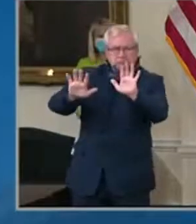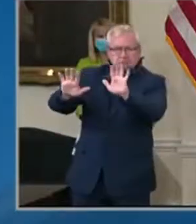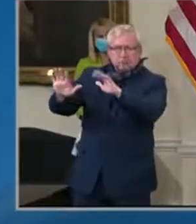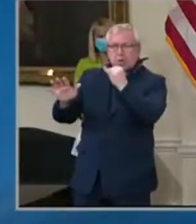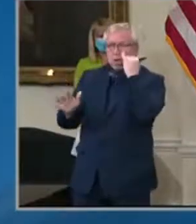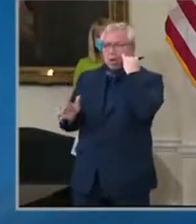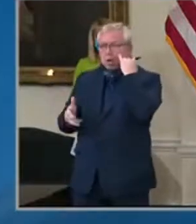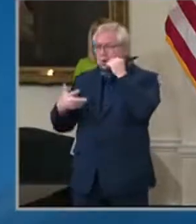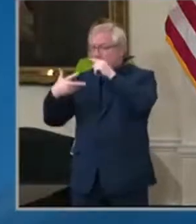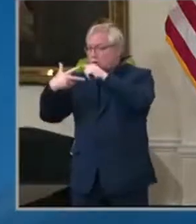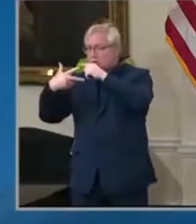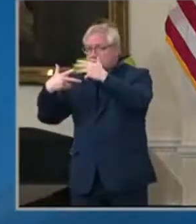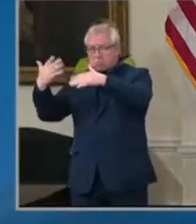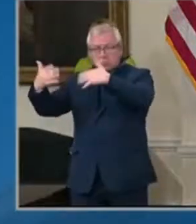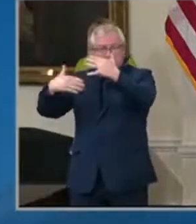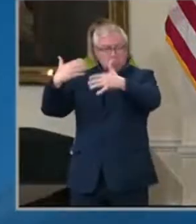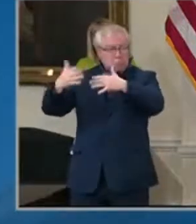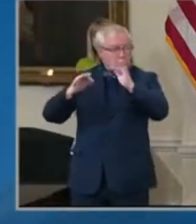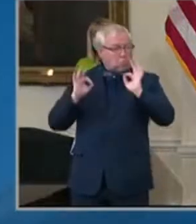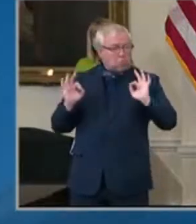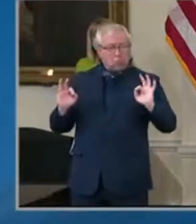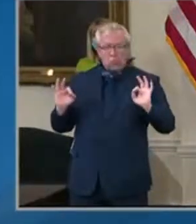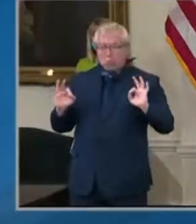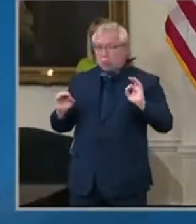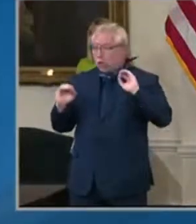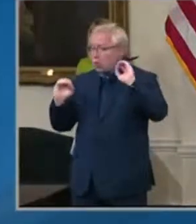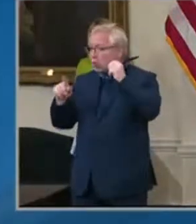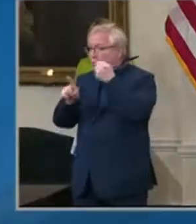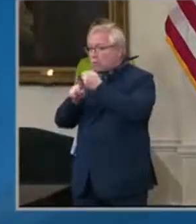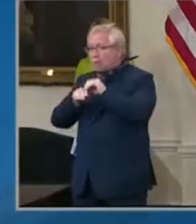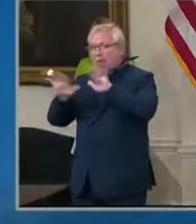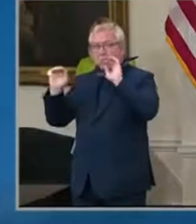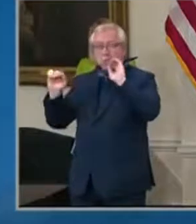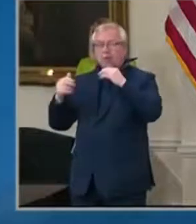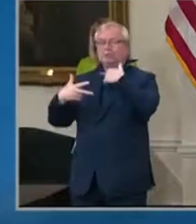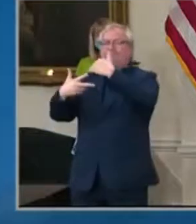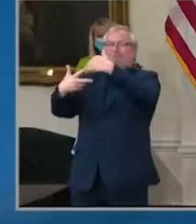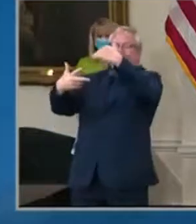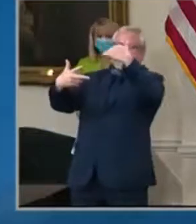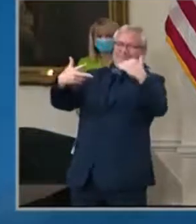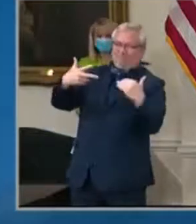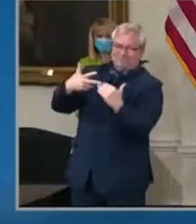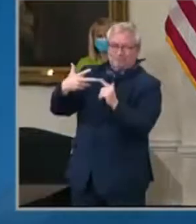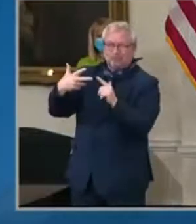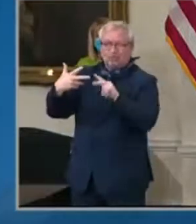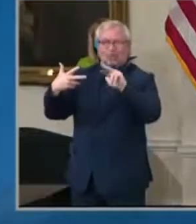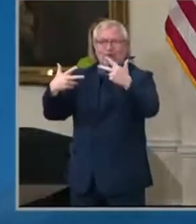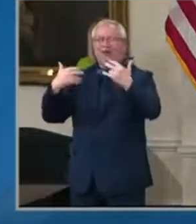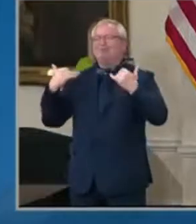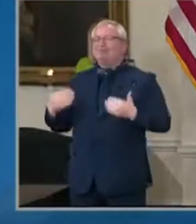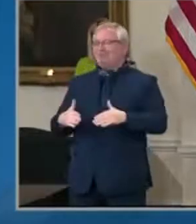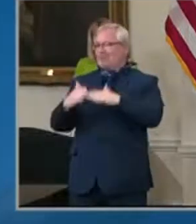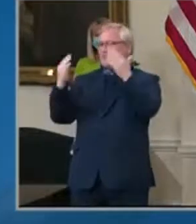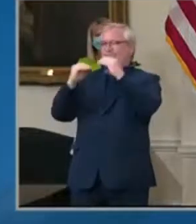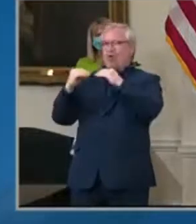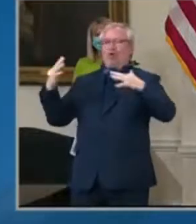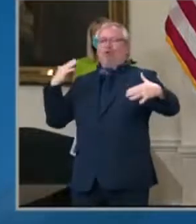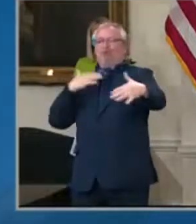be reinstituting higher risk activities such as larger social gatherings,